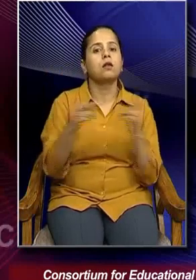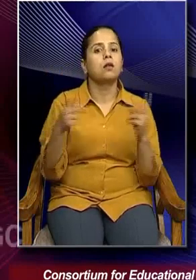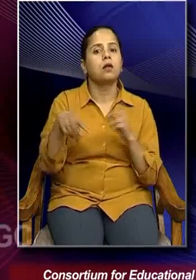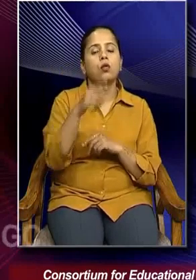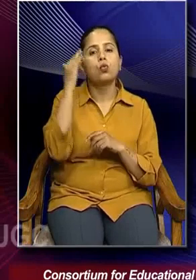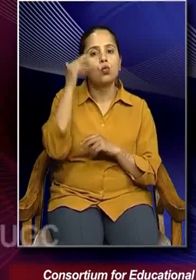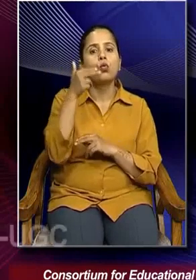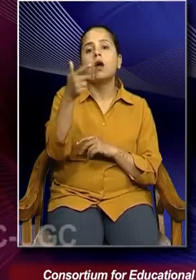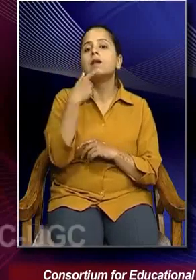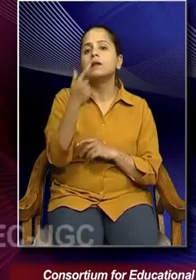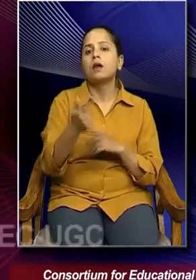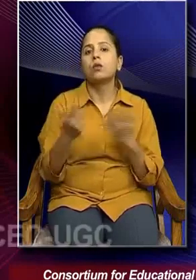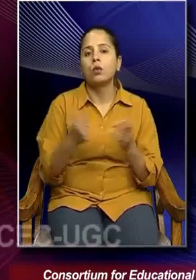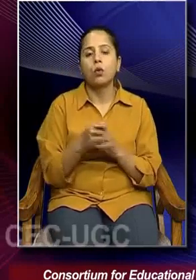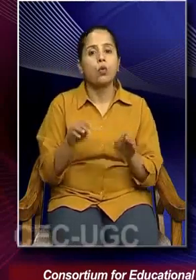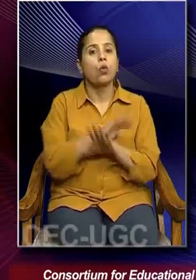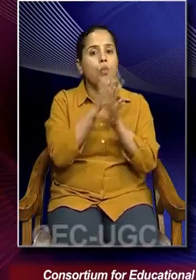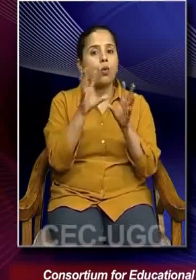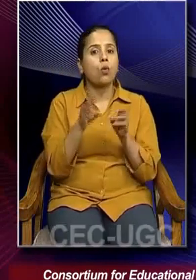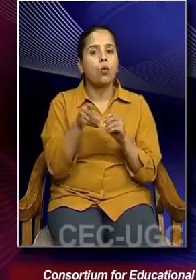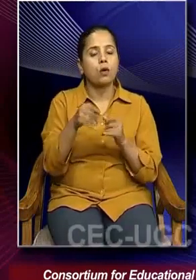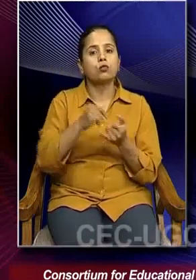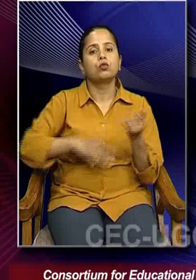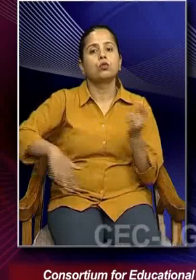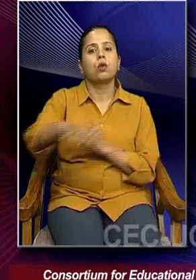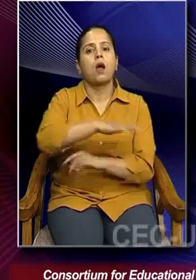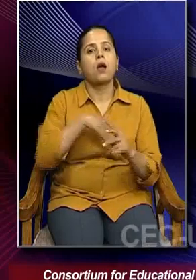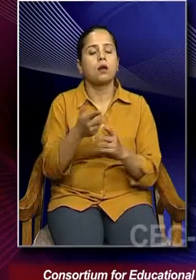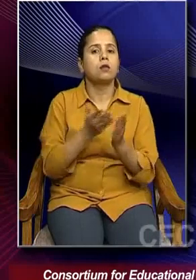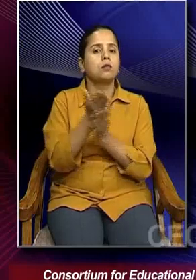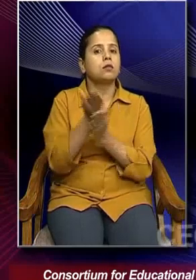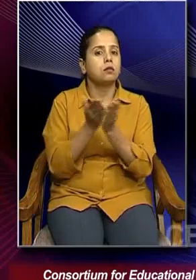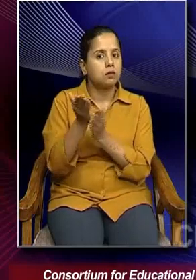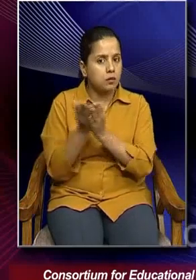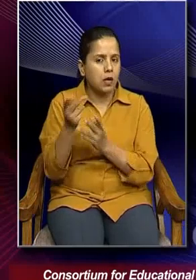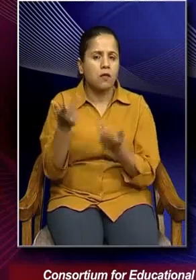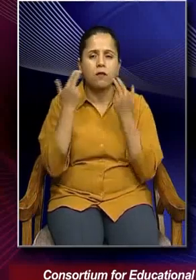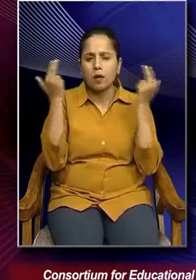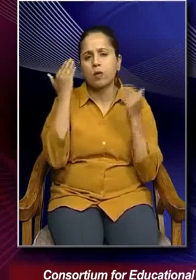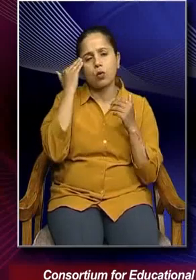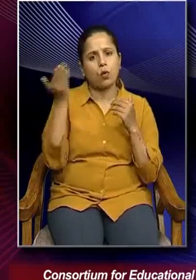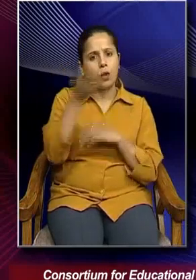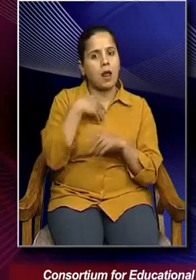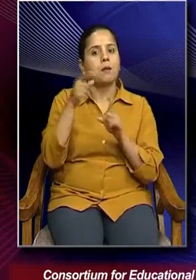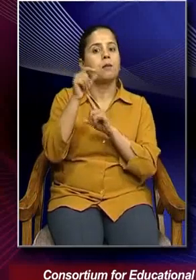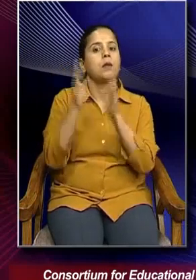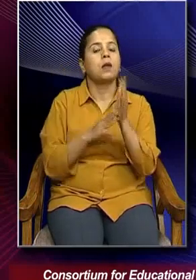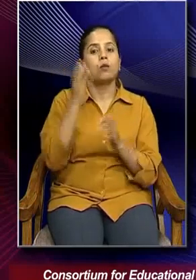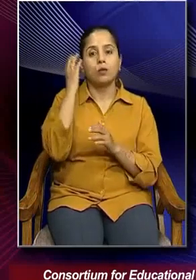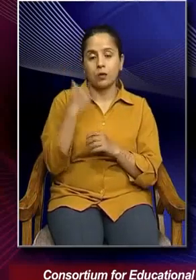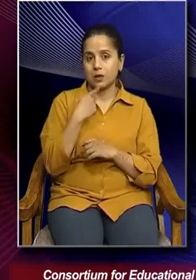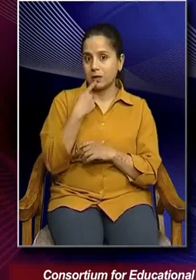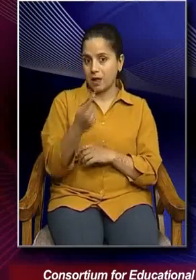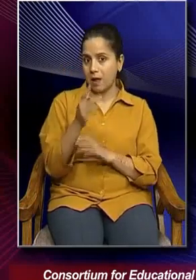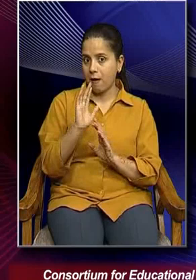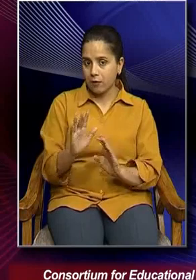is known as whole of a society approach, or as popularly known by our Honorable Prime Minister Shri Narendra